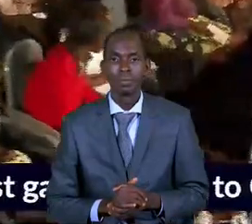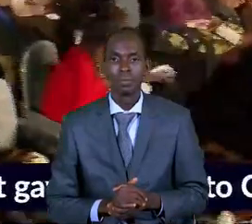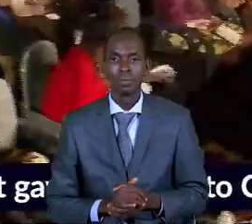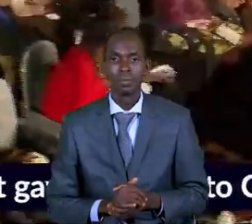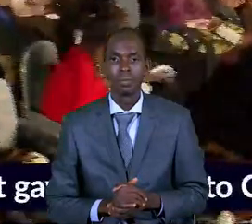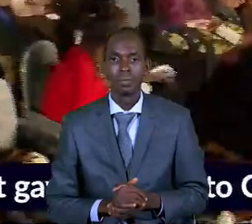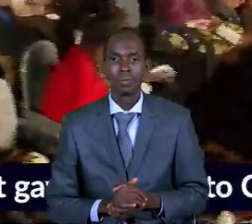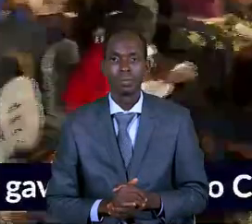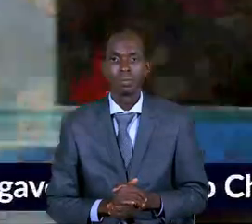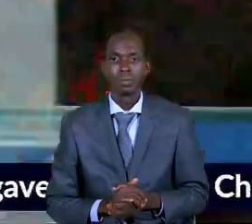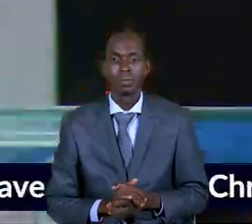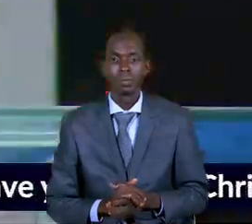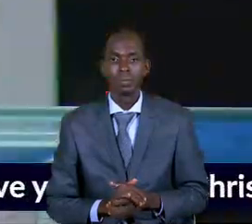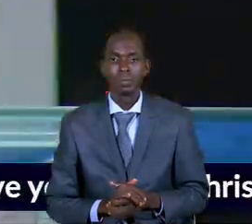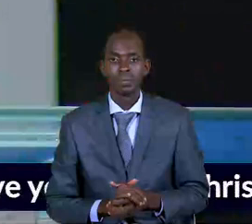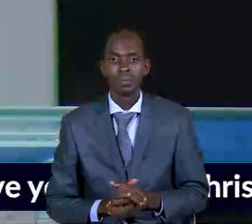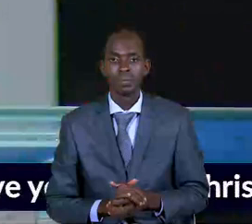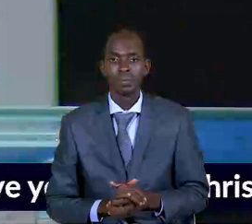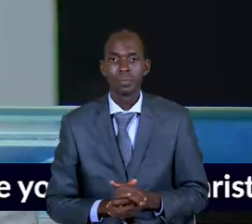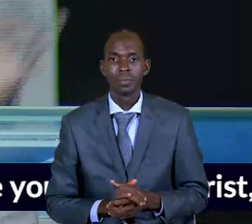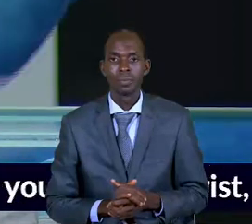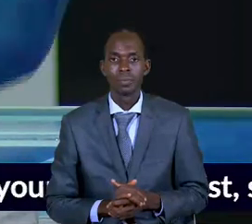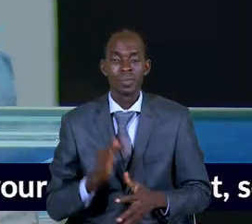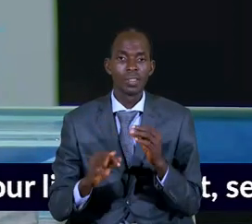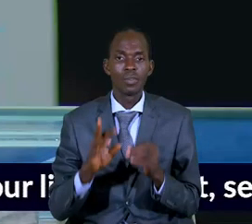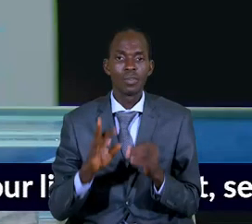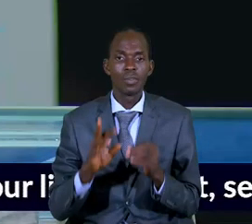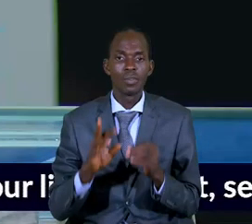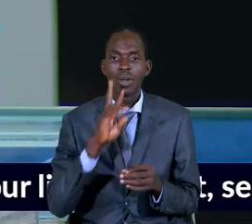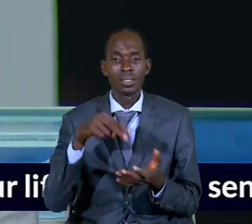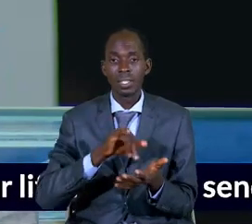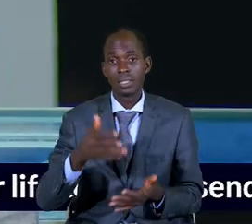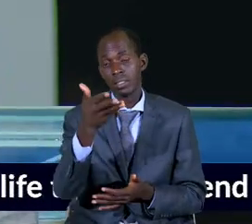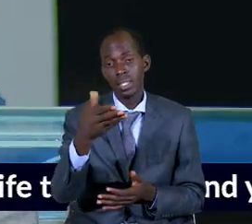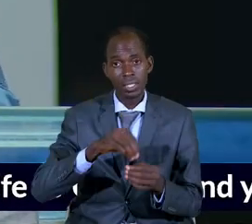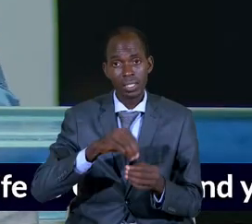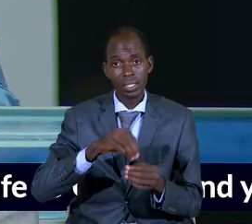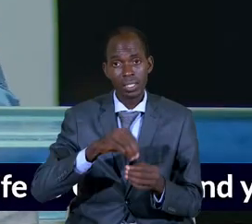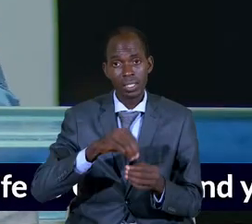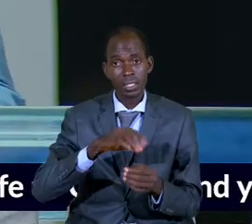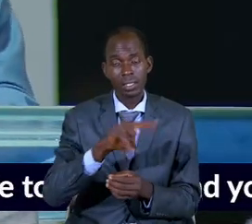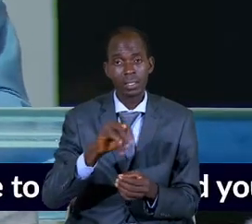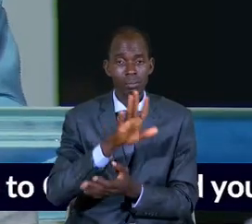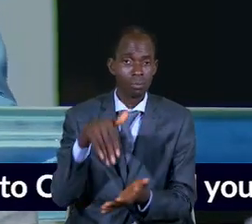have not reached you, don't sit down. Just stand up or raise up your hand so that they can reach you.